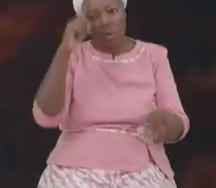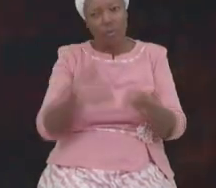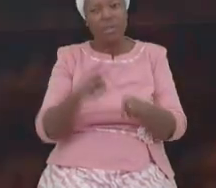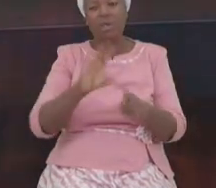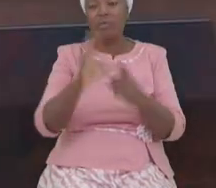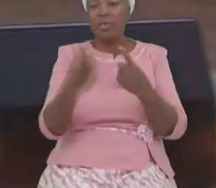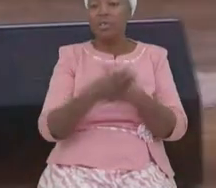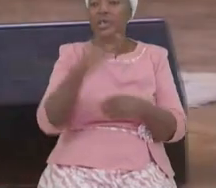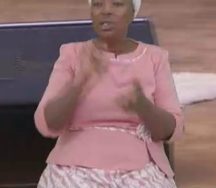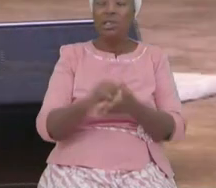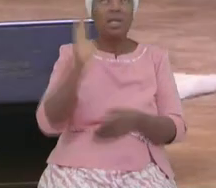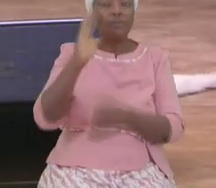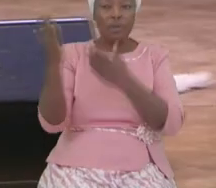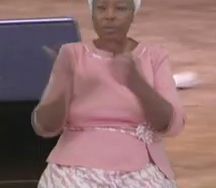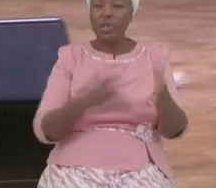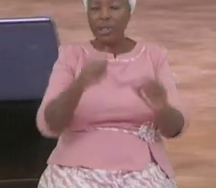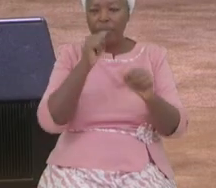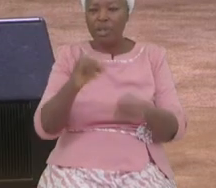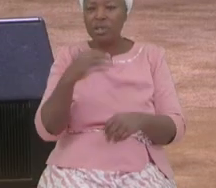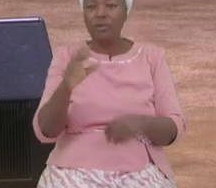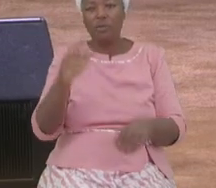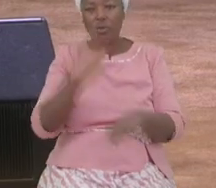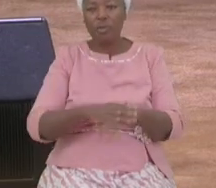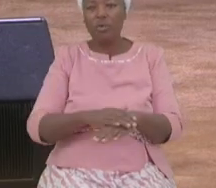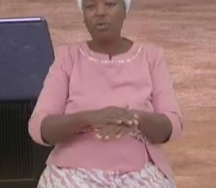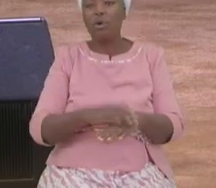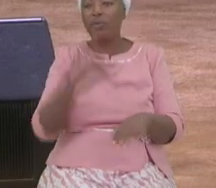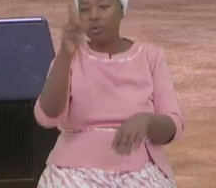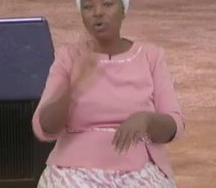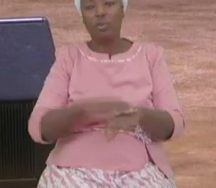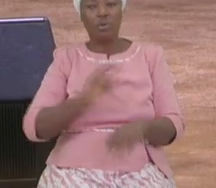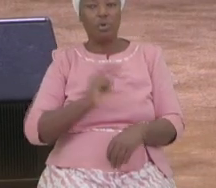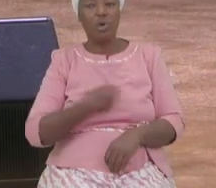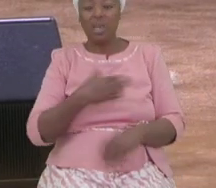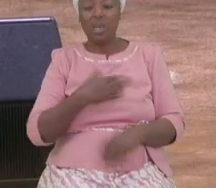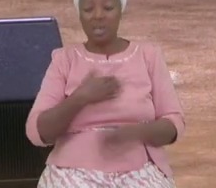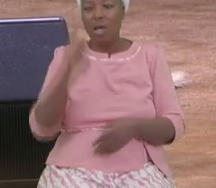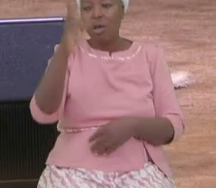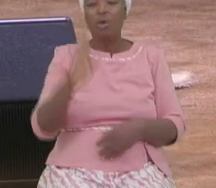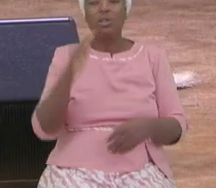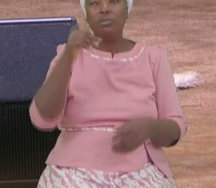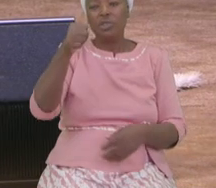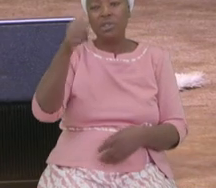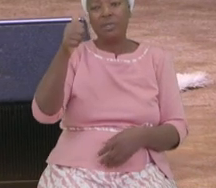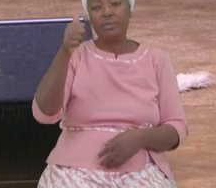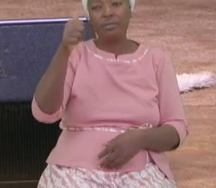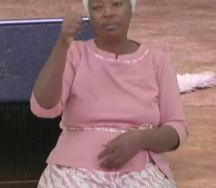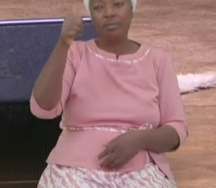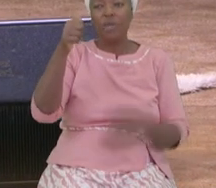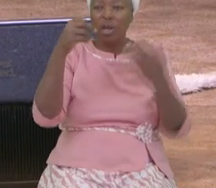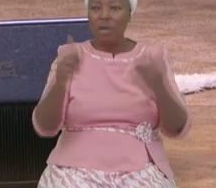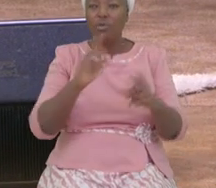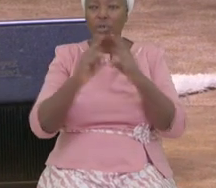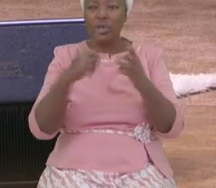conditions that will bring the blessings upon us. Here God now himself talks